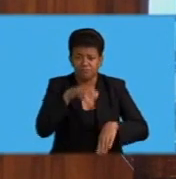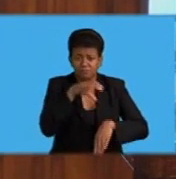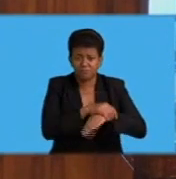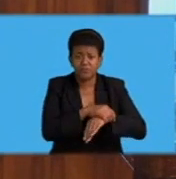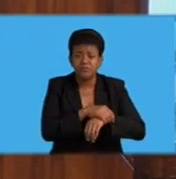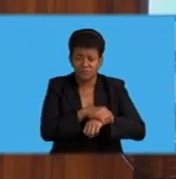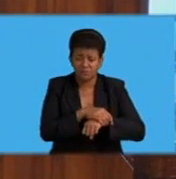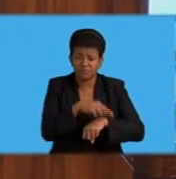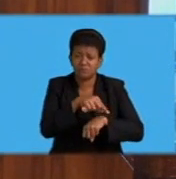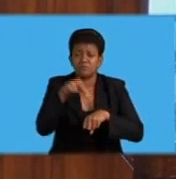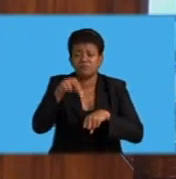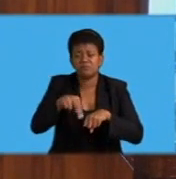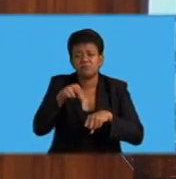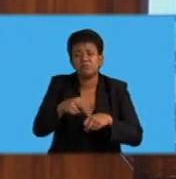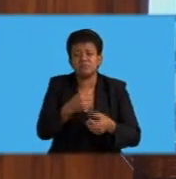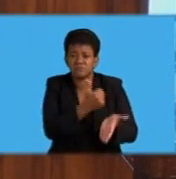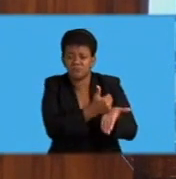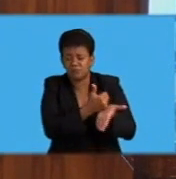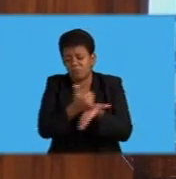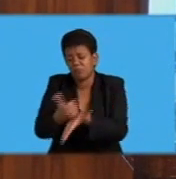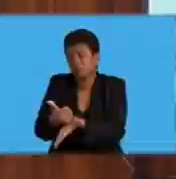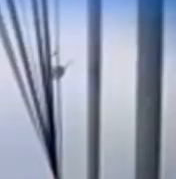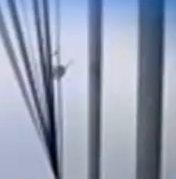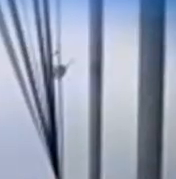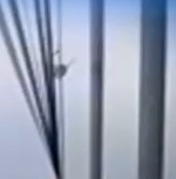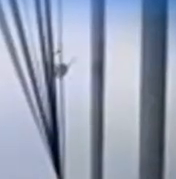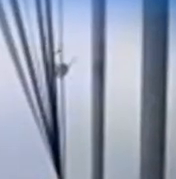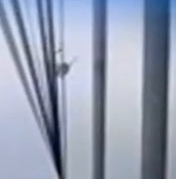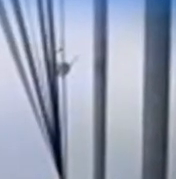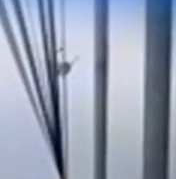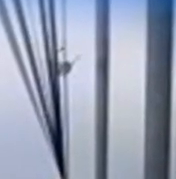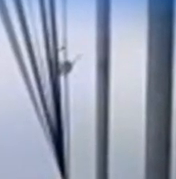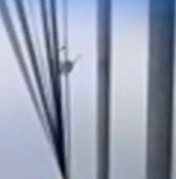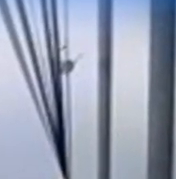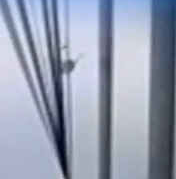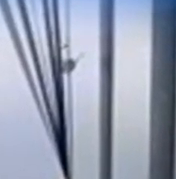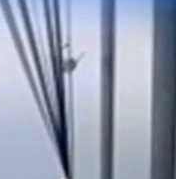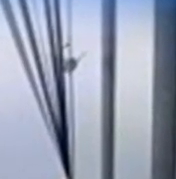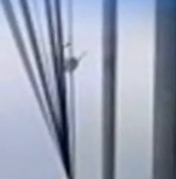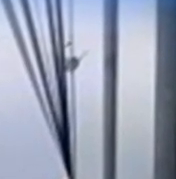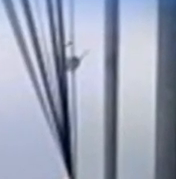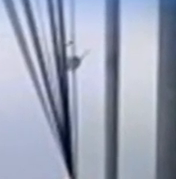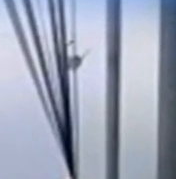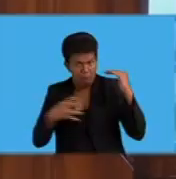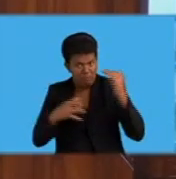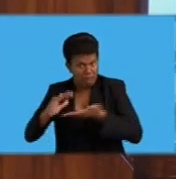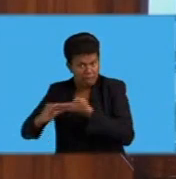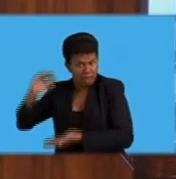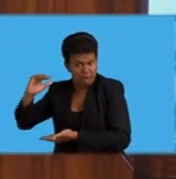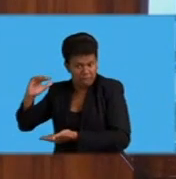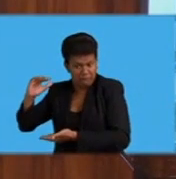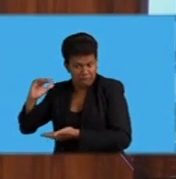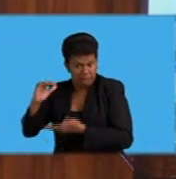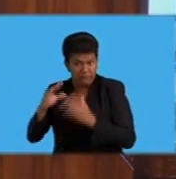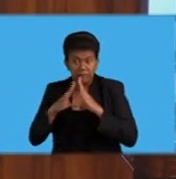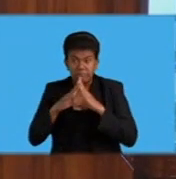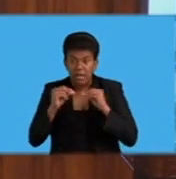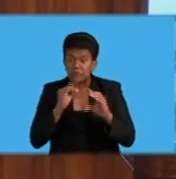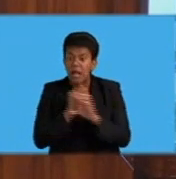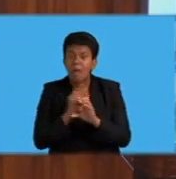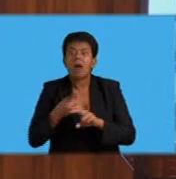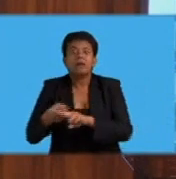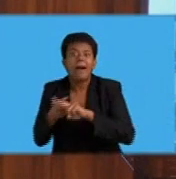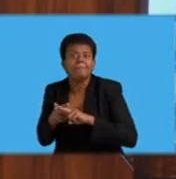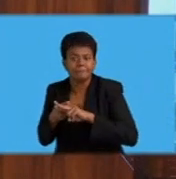our support to tackle this problem. He let the statistics on gender violence do the talking. Rape increased